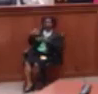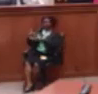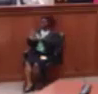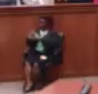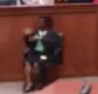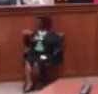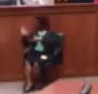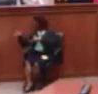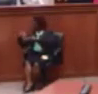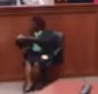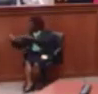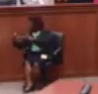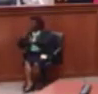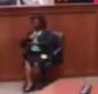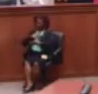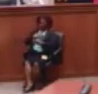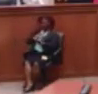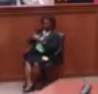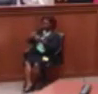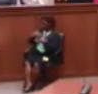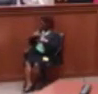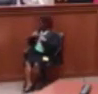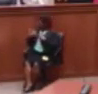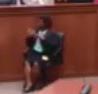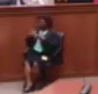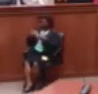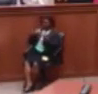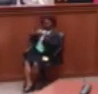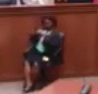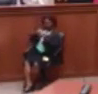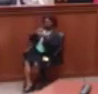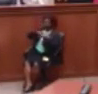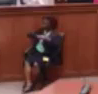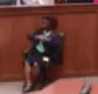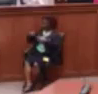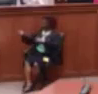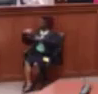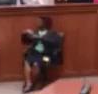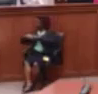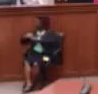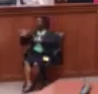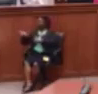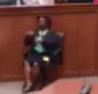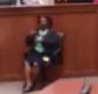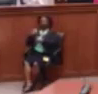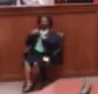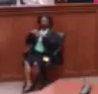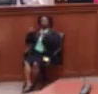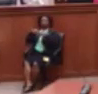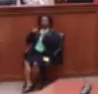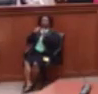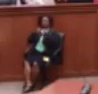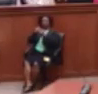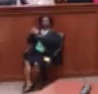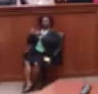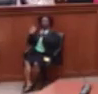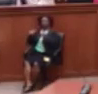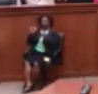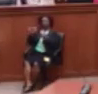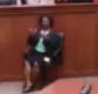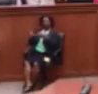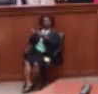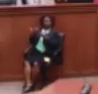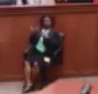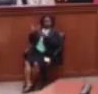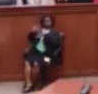and industry partners at the table, let's make our regional teams, which almost completely overlay already with a